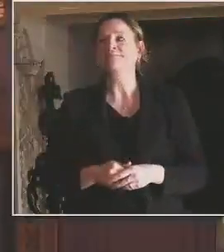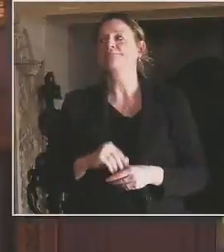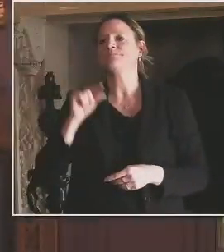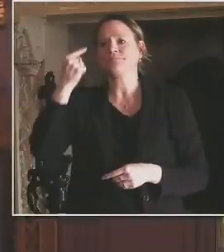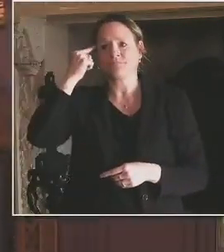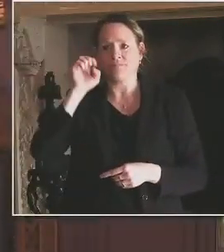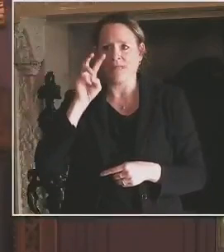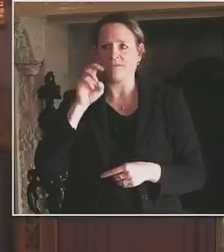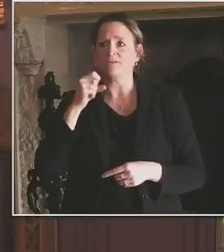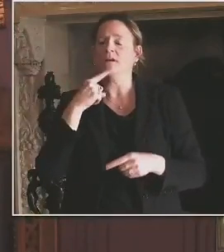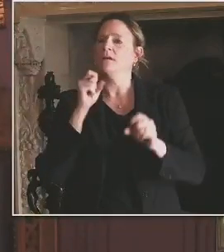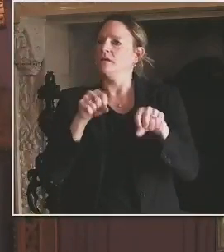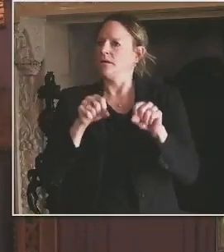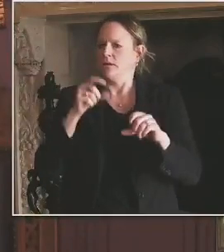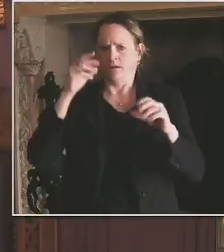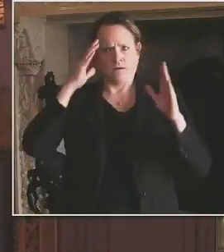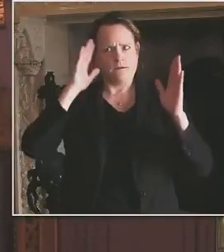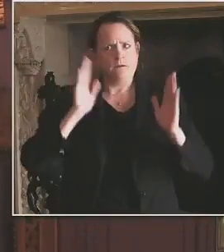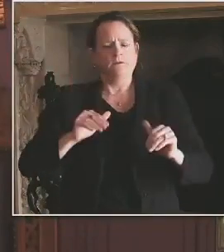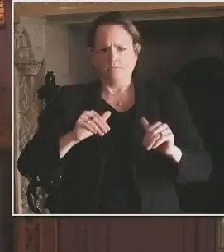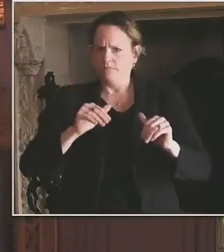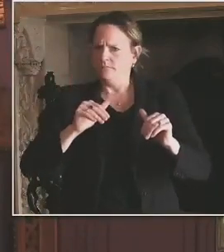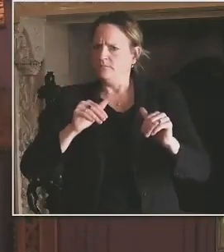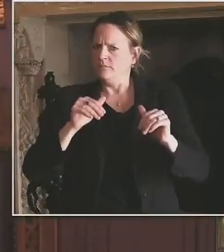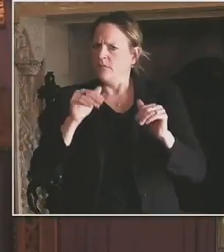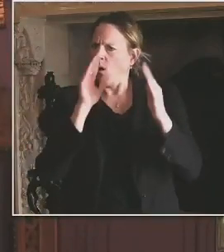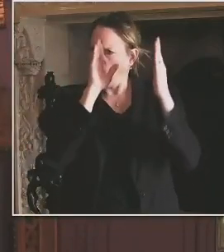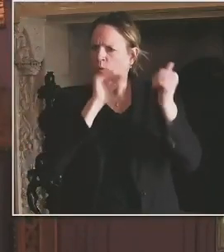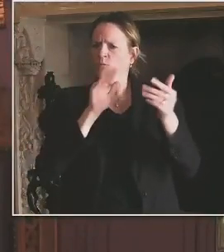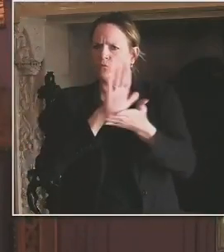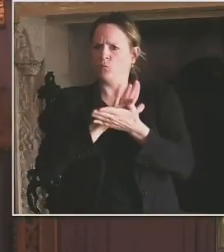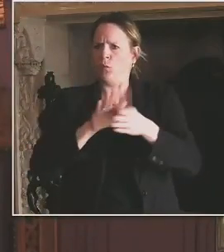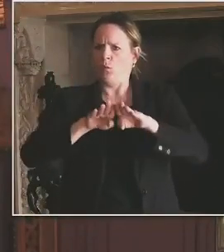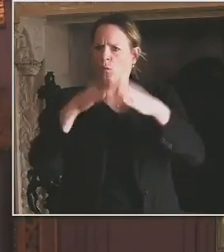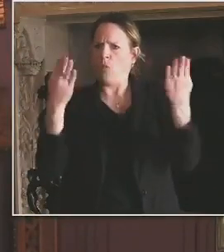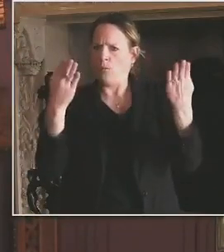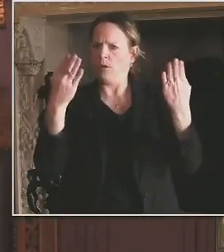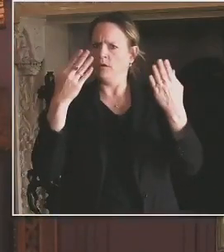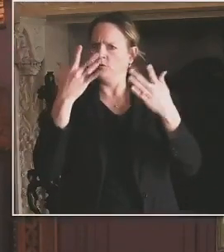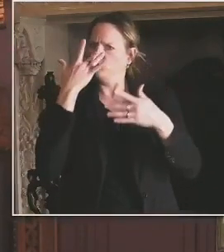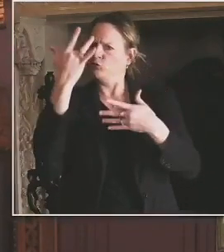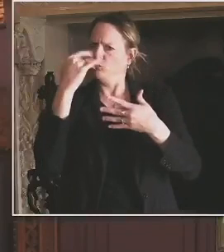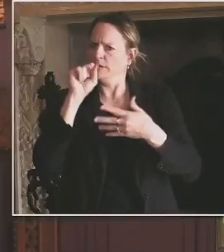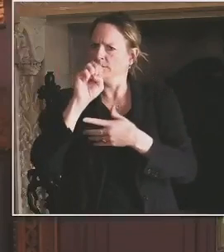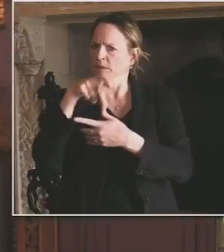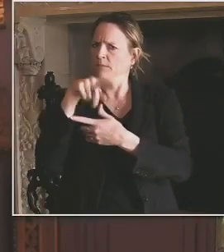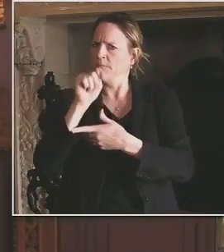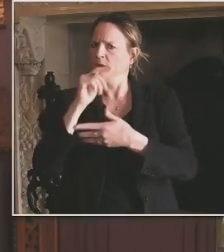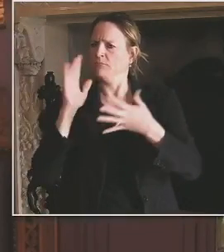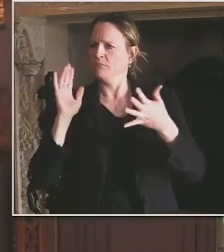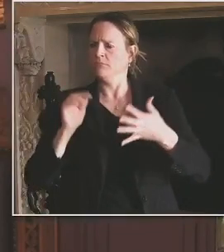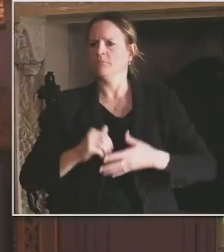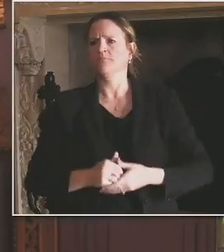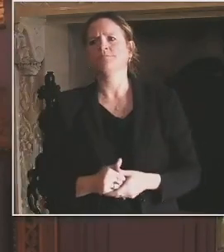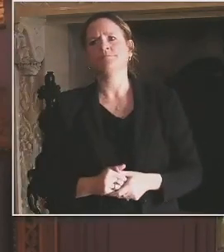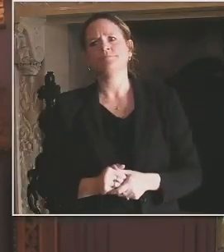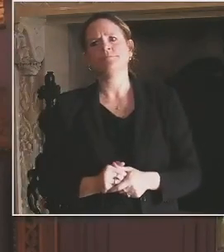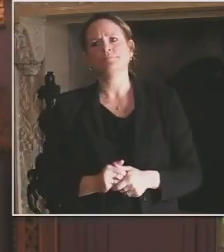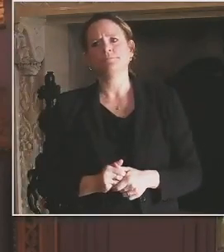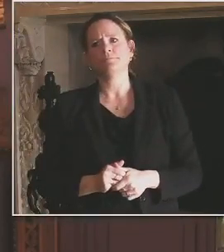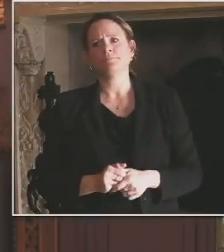open by early September. And that leads me to something else that just has to be